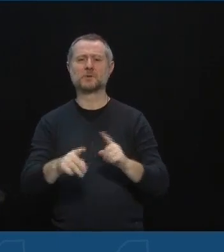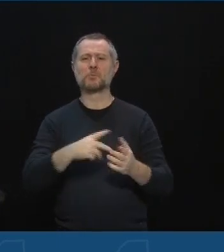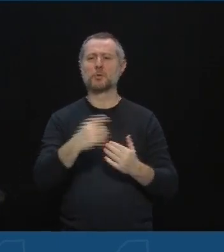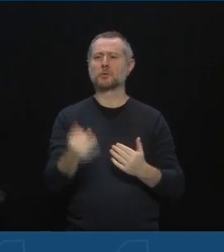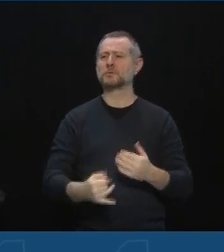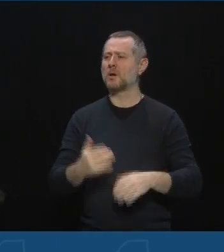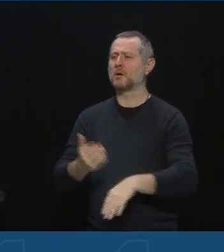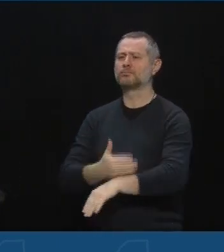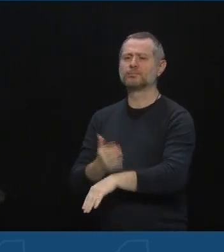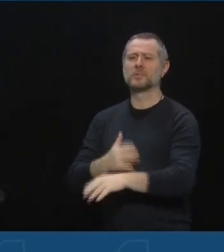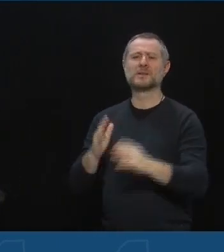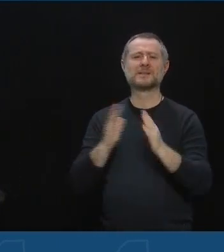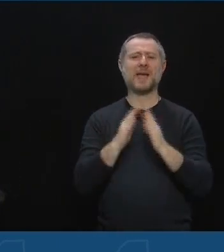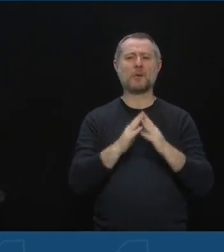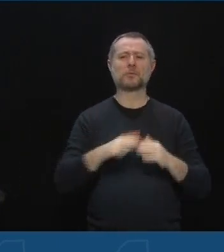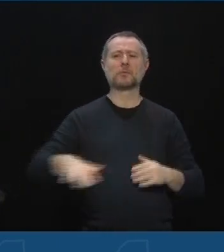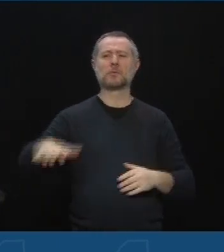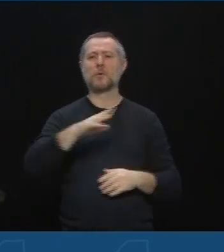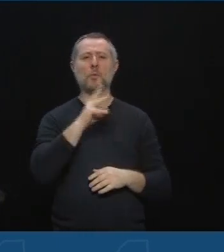beautiful downtown's waterfront.